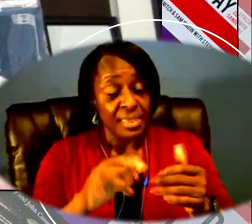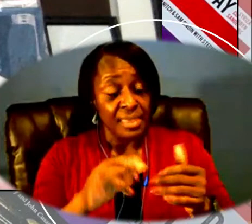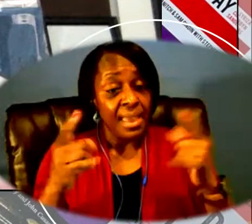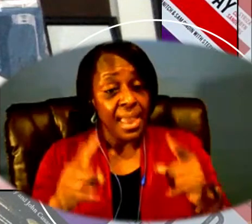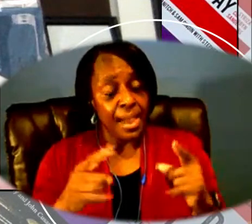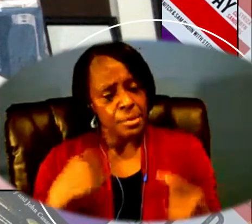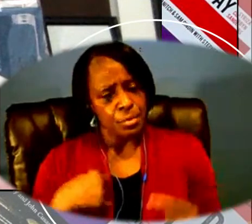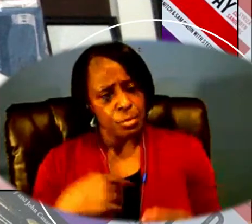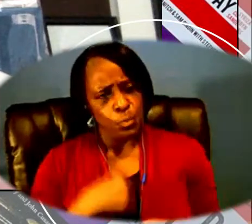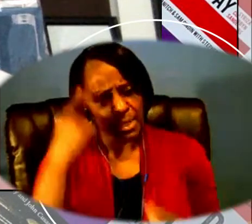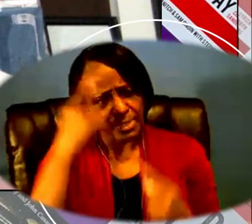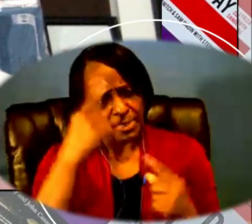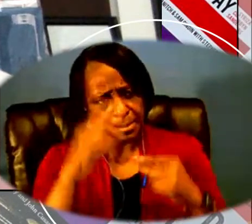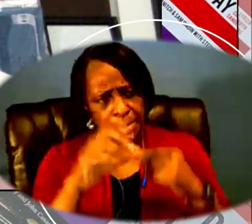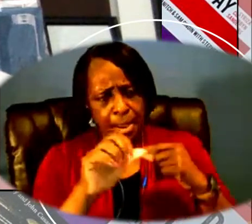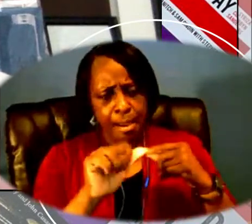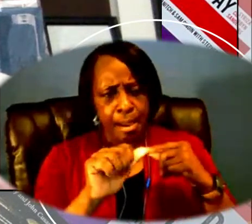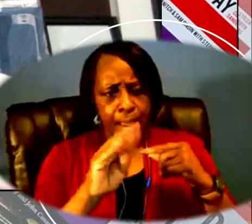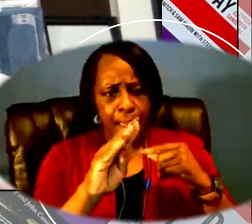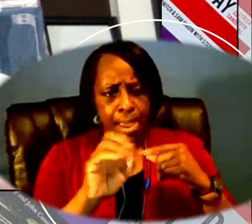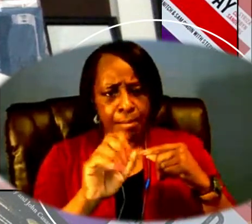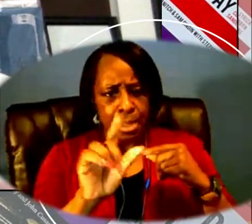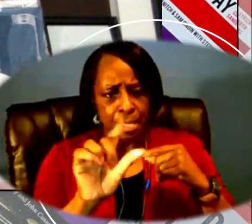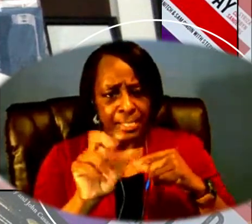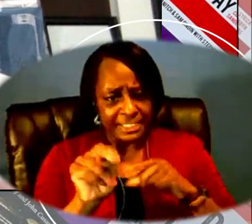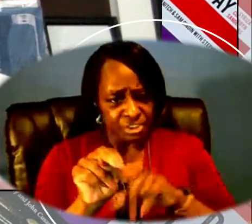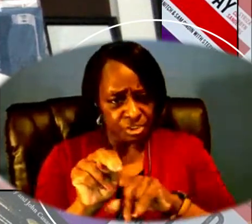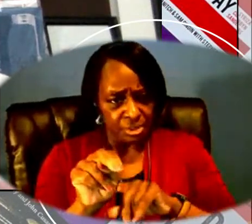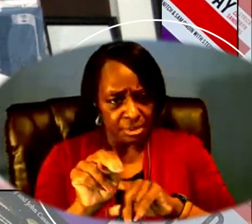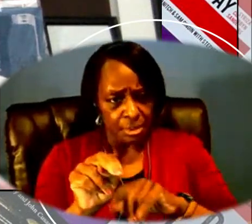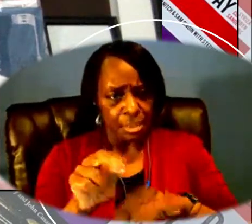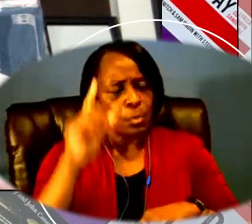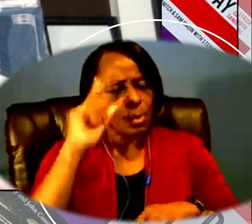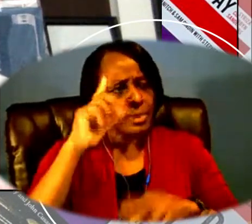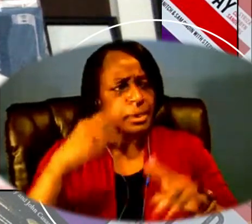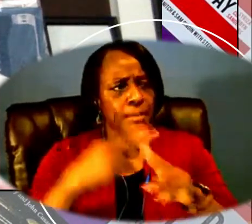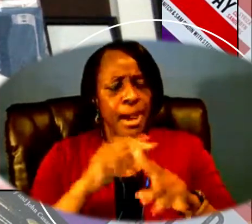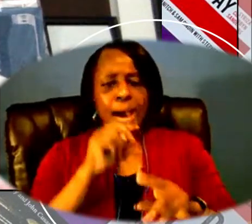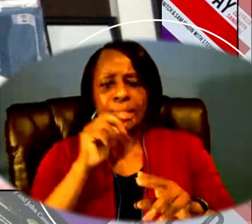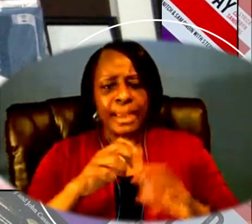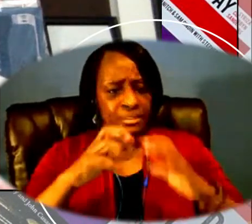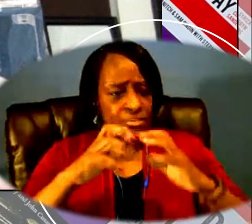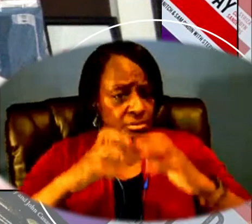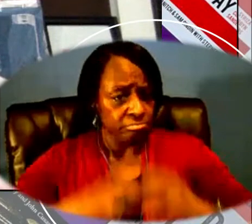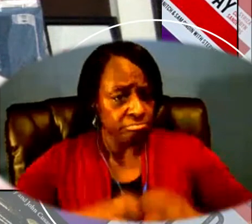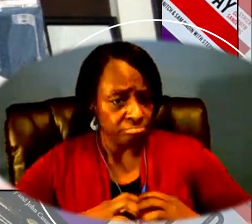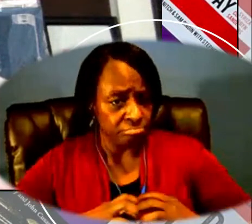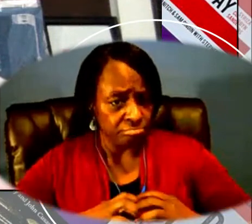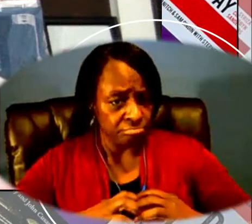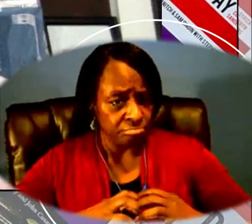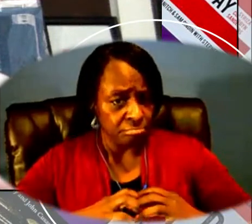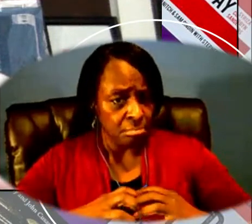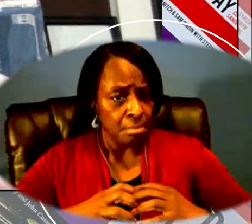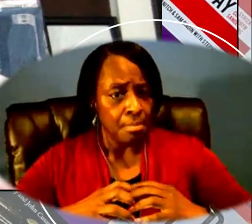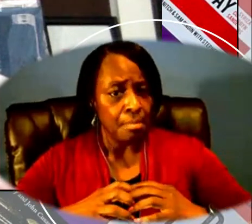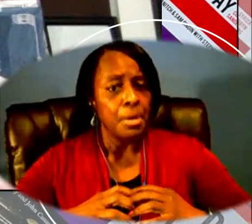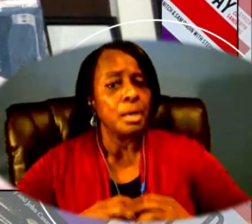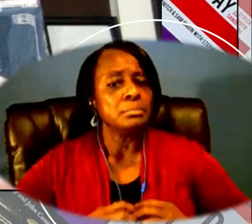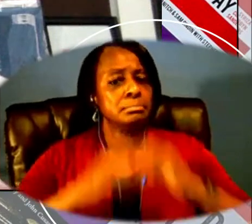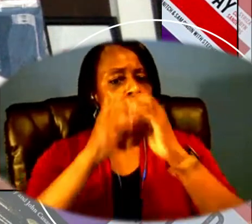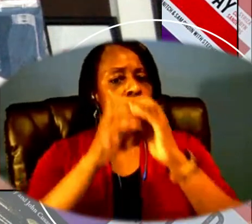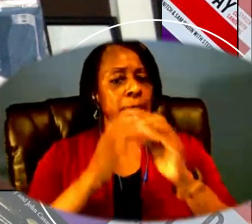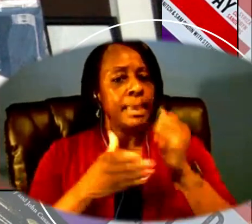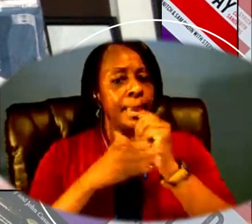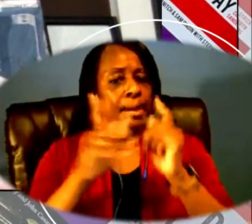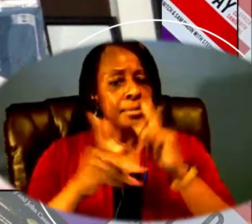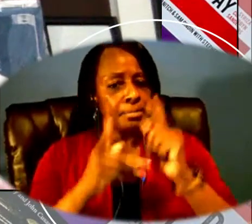thinking about abolition, what we're actually thinking about is not just a tearing down, but a simultaneous building up. That it